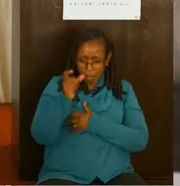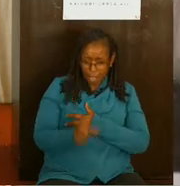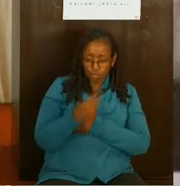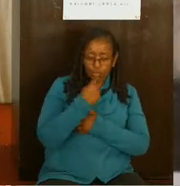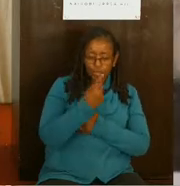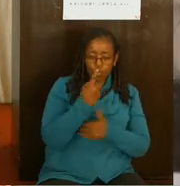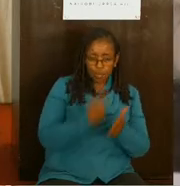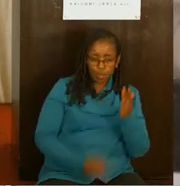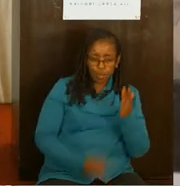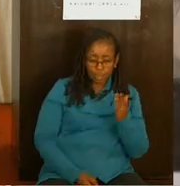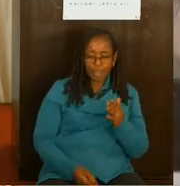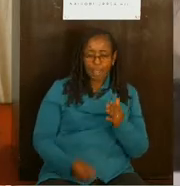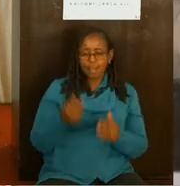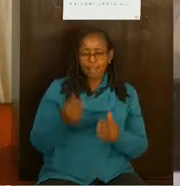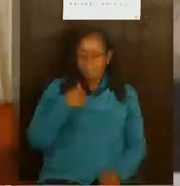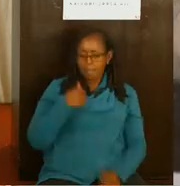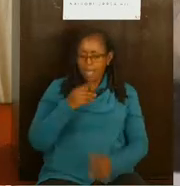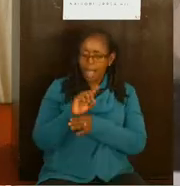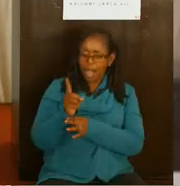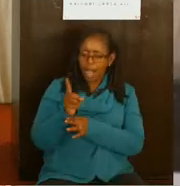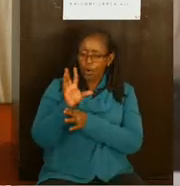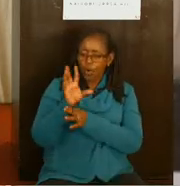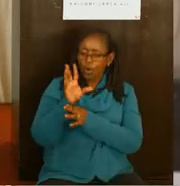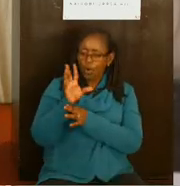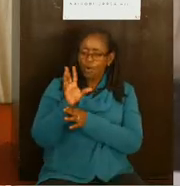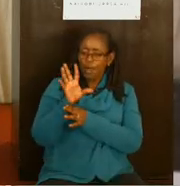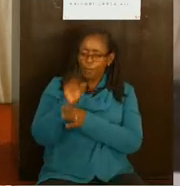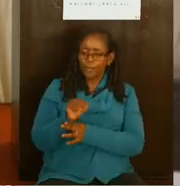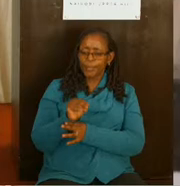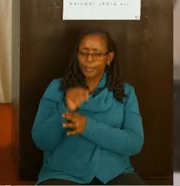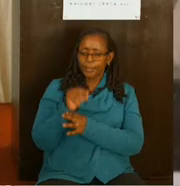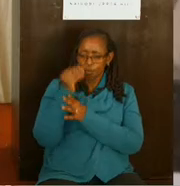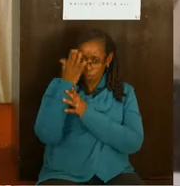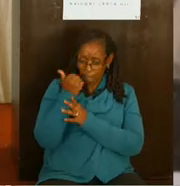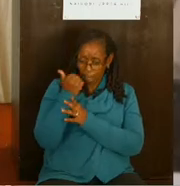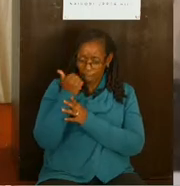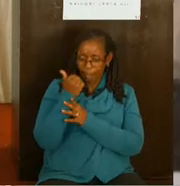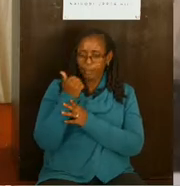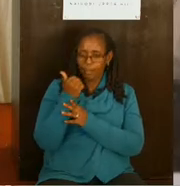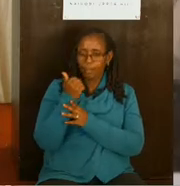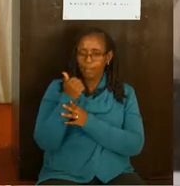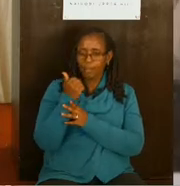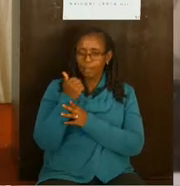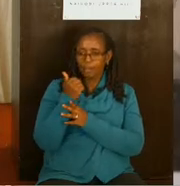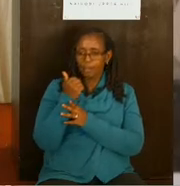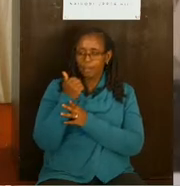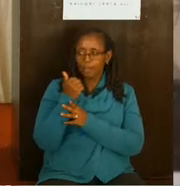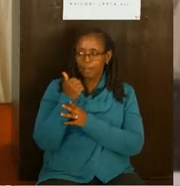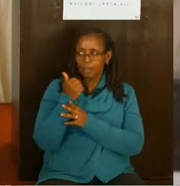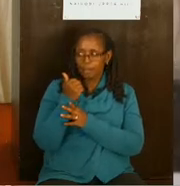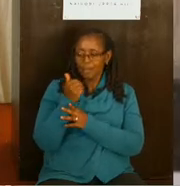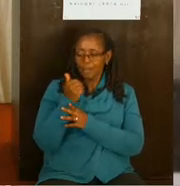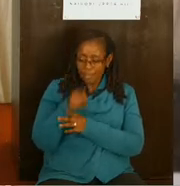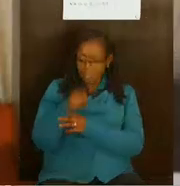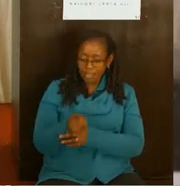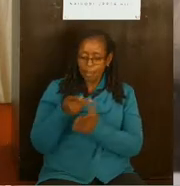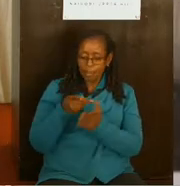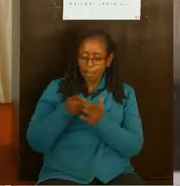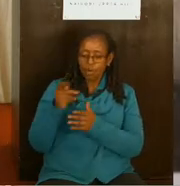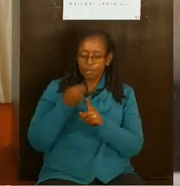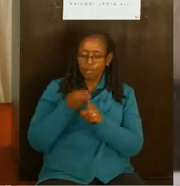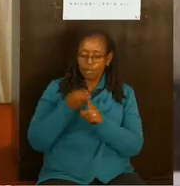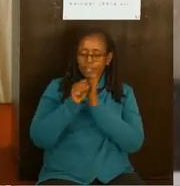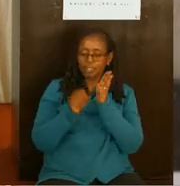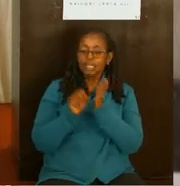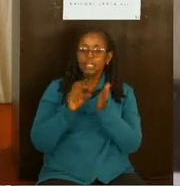him I am putting off this candle because this this has been bought from the state resources now that you are